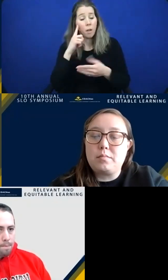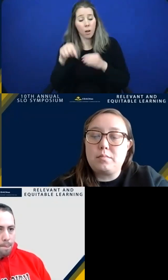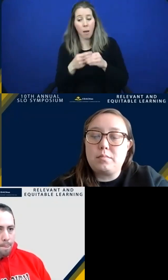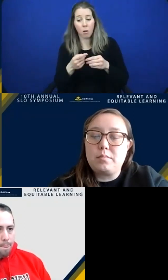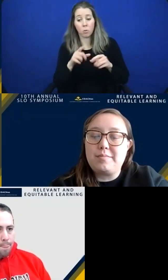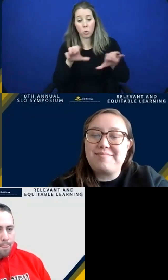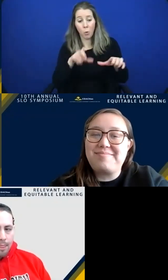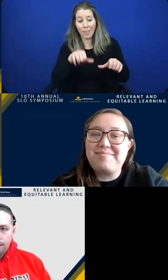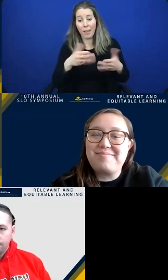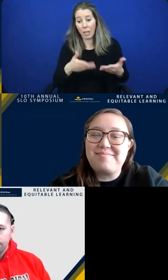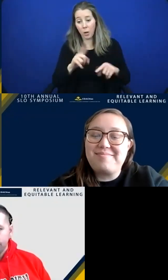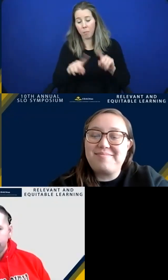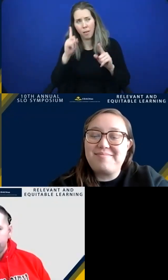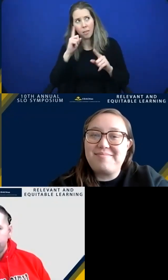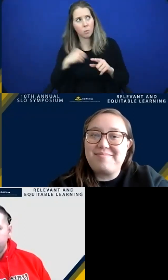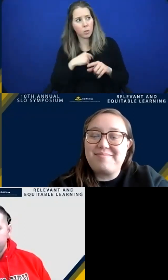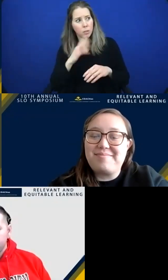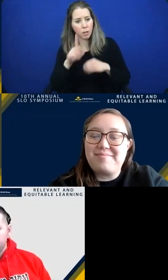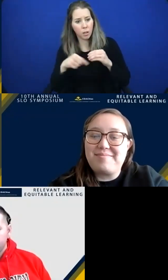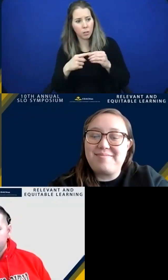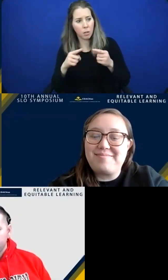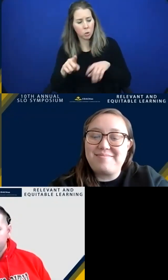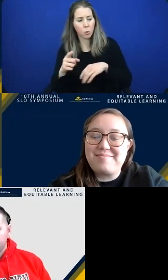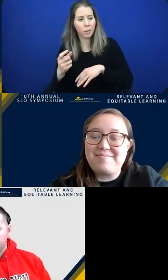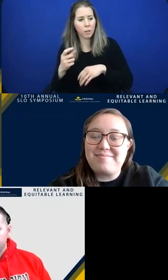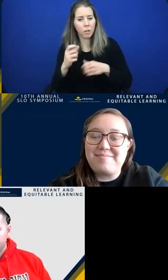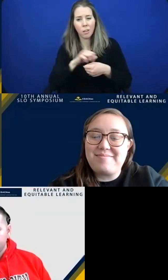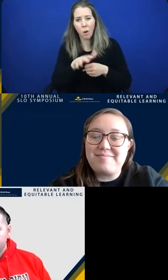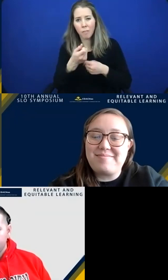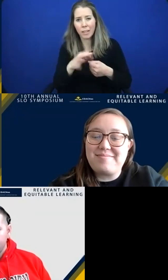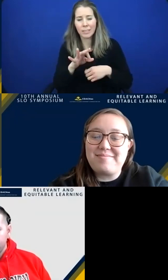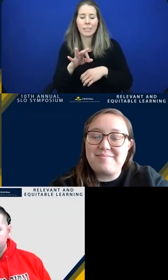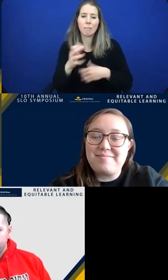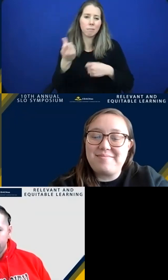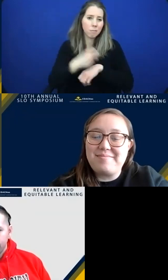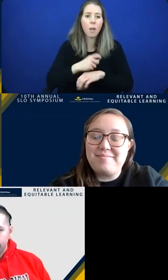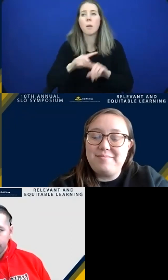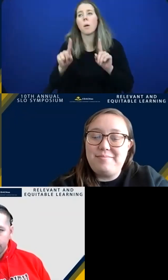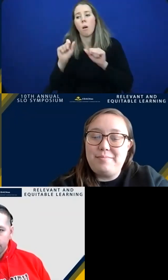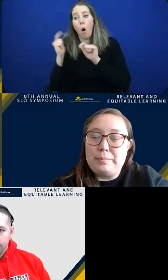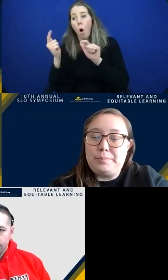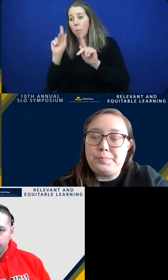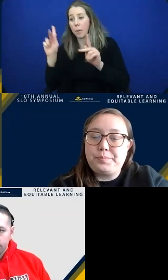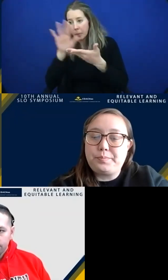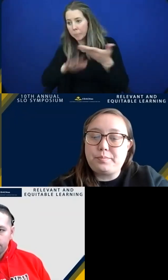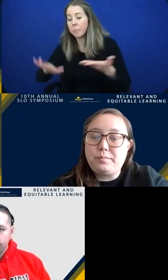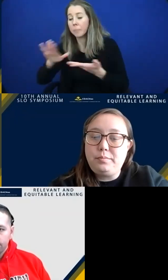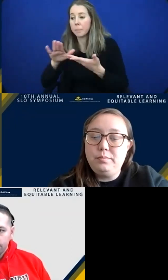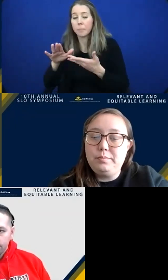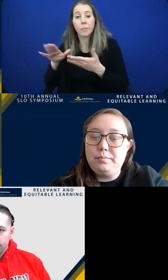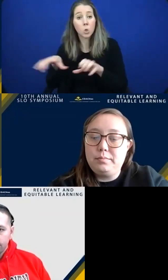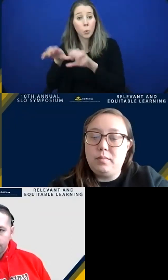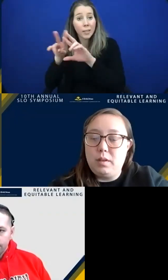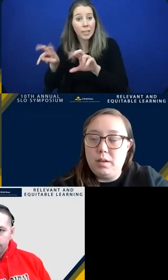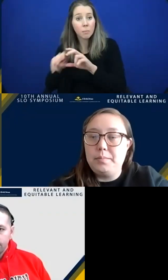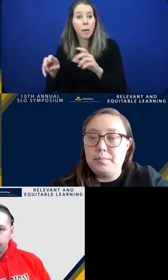done it yet. I think we were talking during the shutdown and the pandemic, and we haven't really done it yet. But yeah, all the folks across campus who are doing assessment, let's come together at